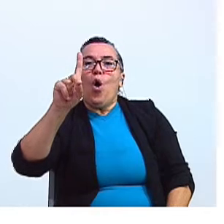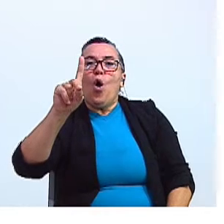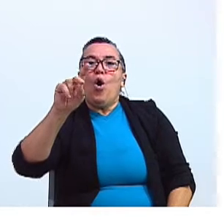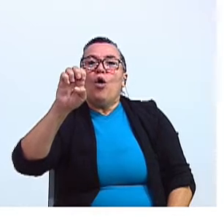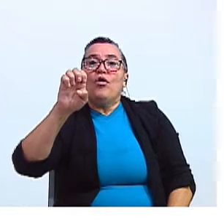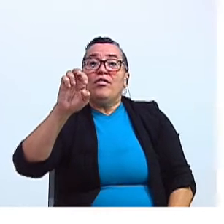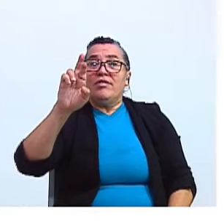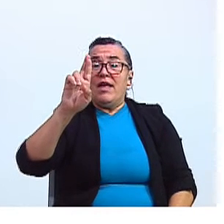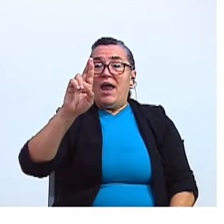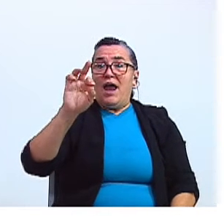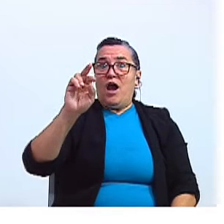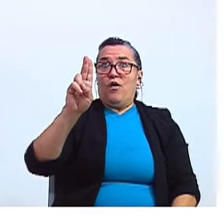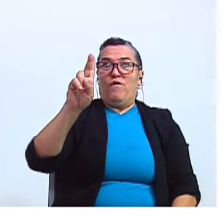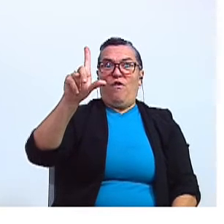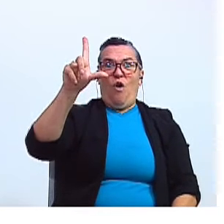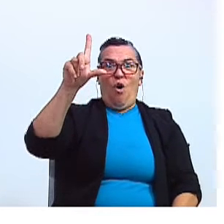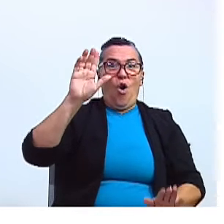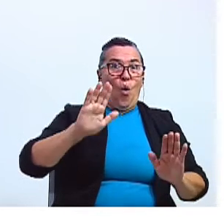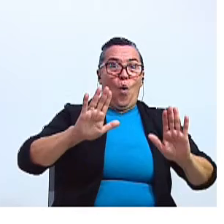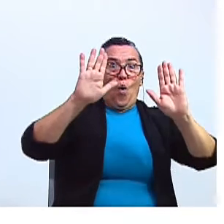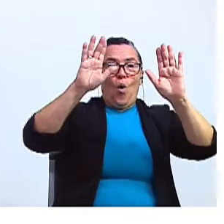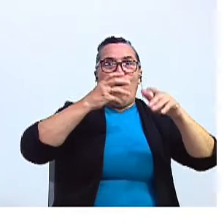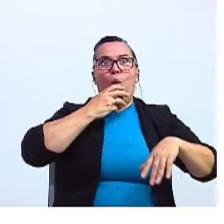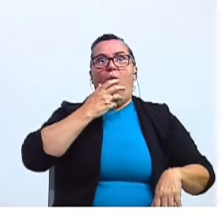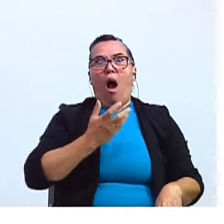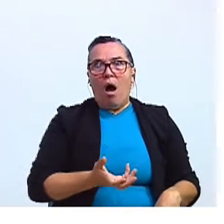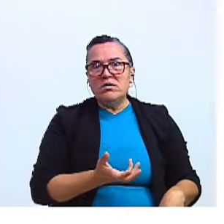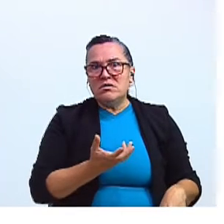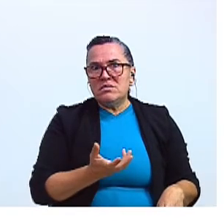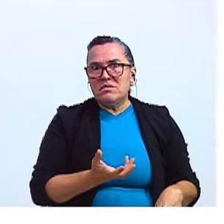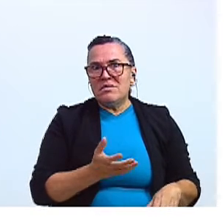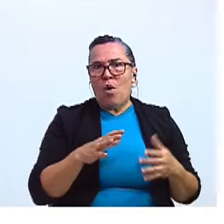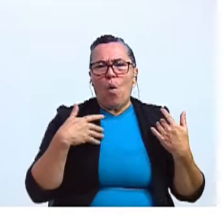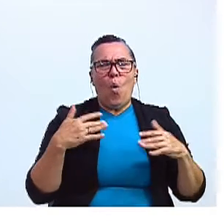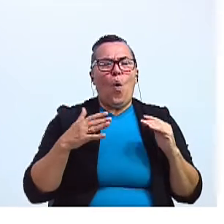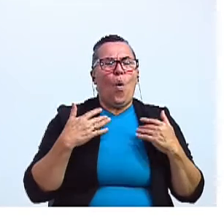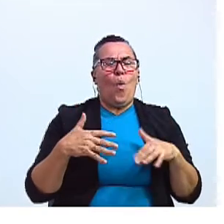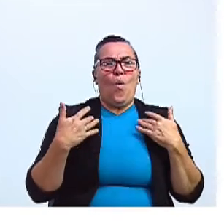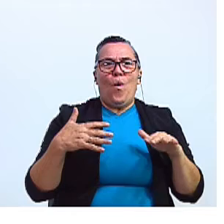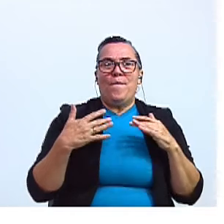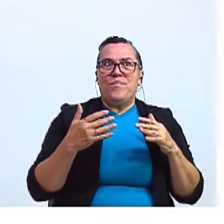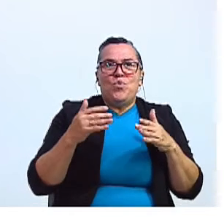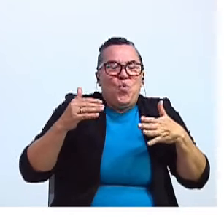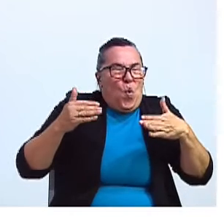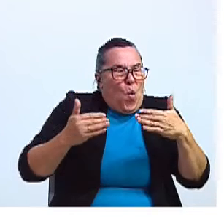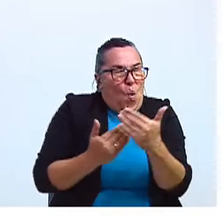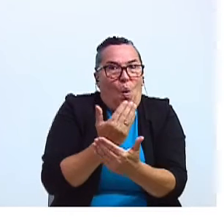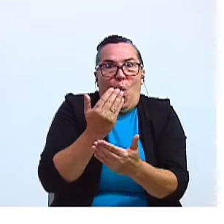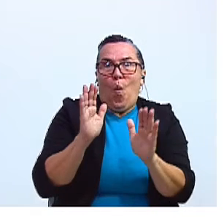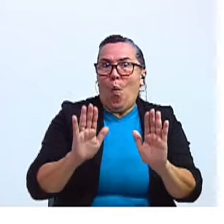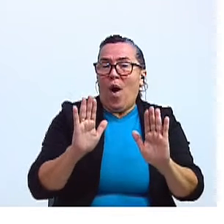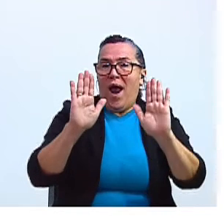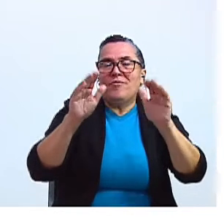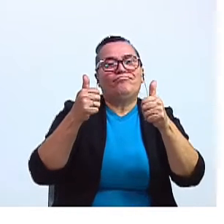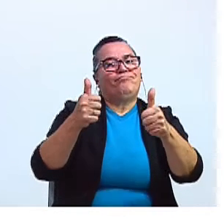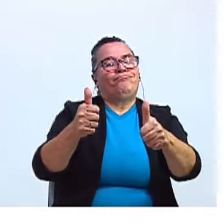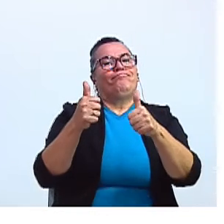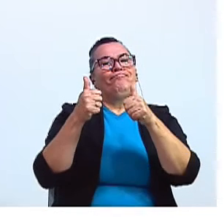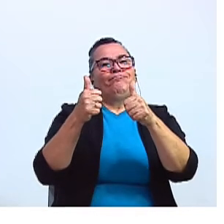it wonderful? Is it awesome? Is it something extremely innovative? Okay, very